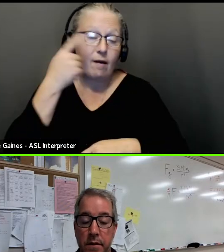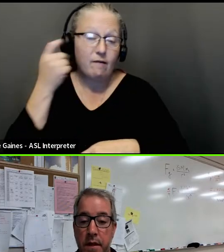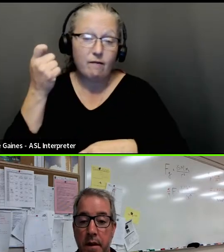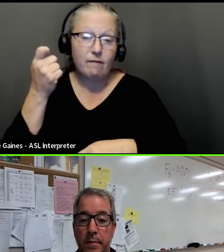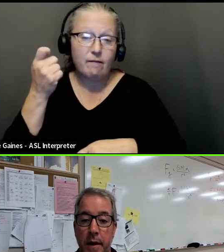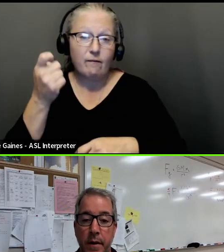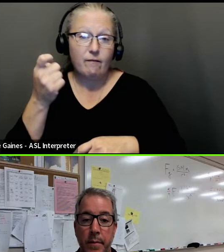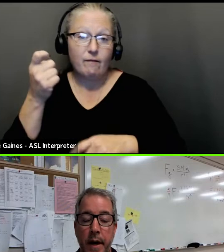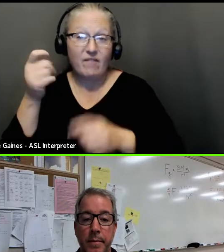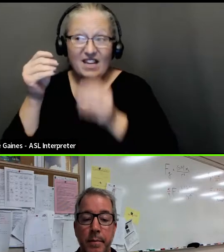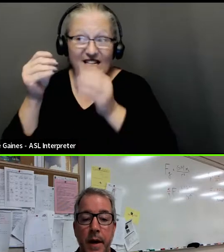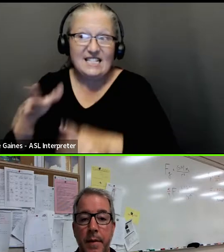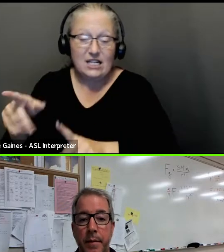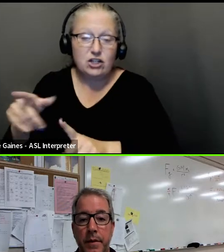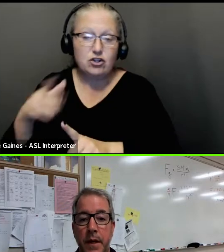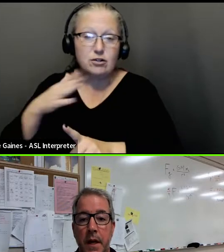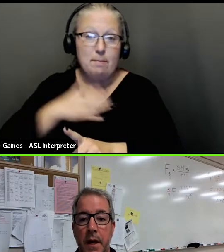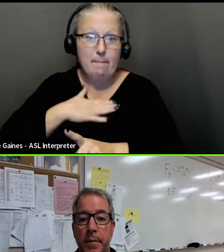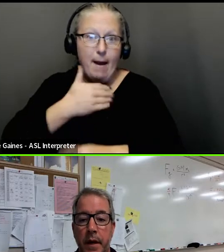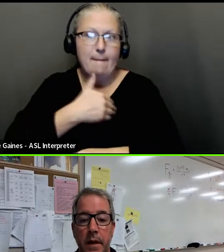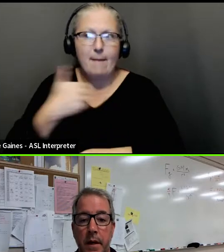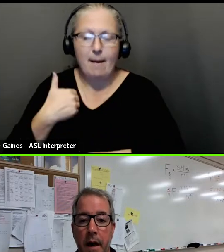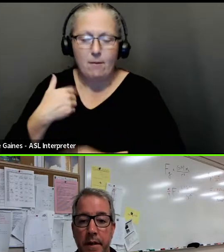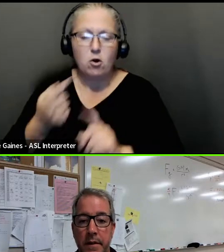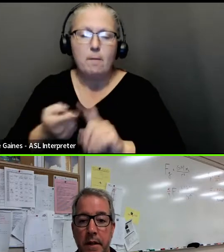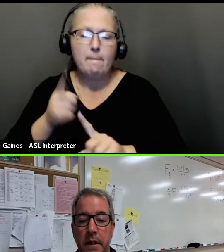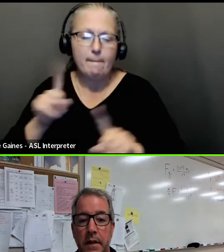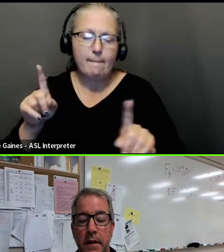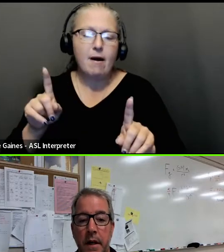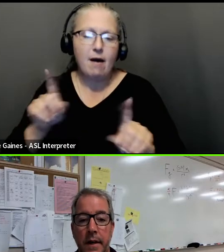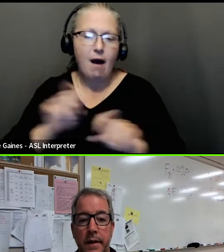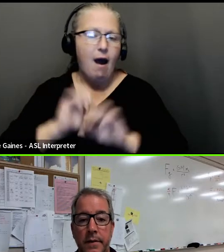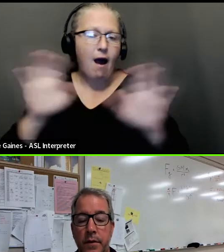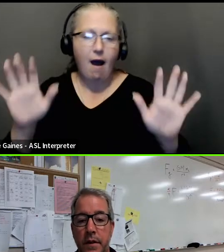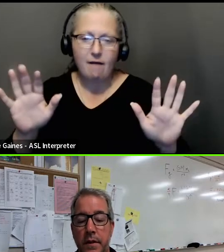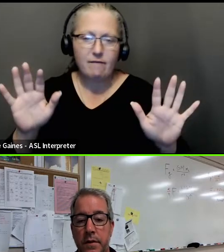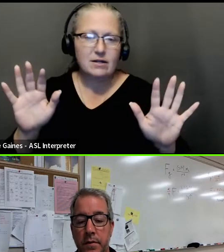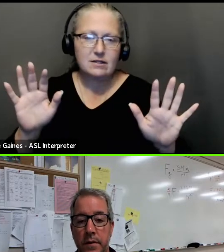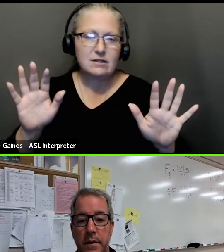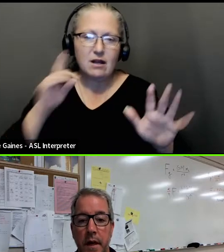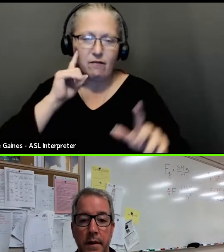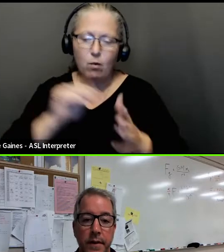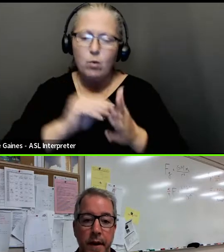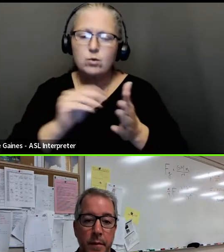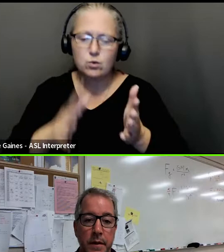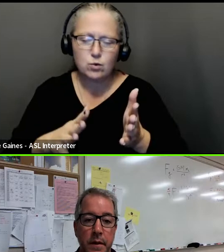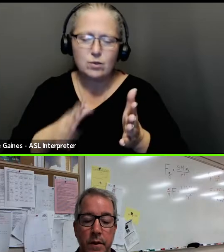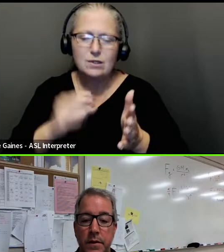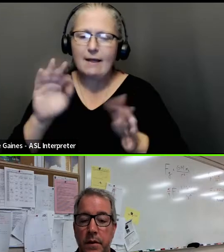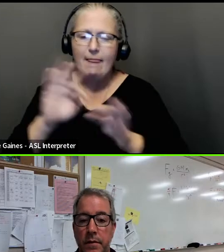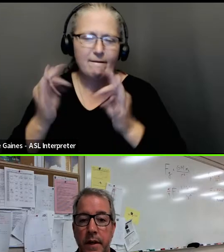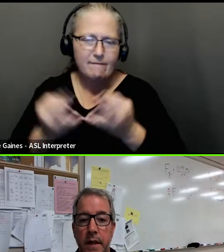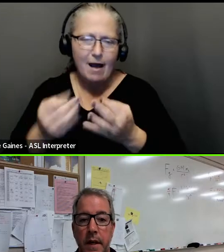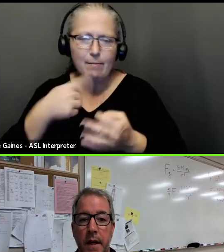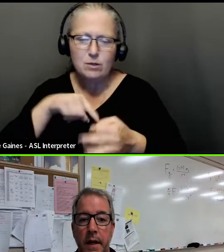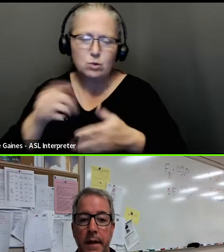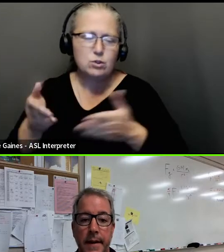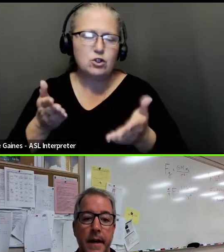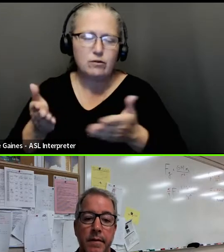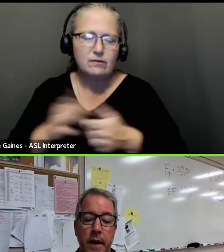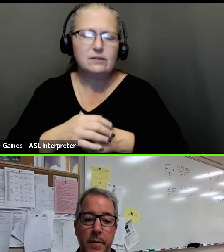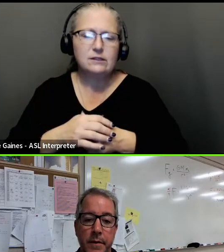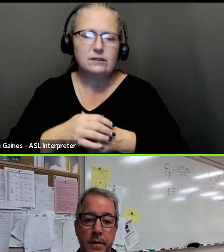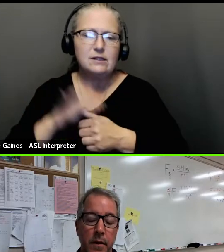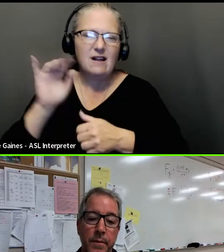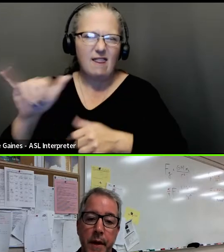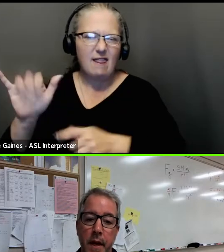the teachers there, my members, but obviously, of course, to the students and the families that we serve in